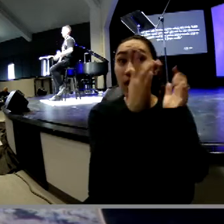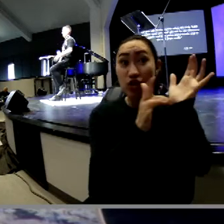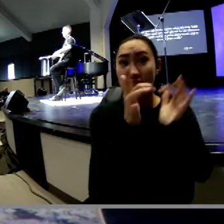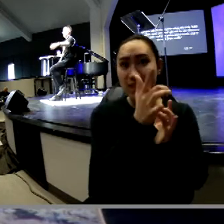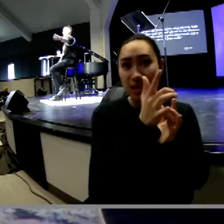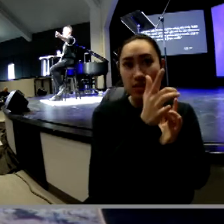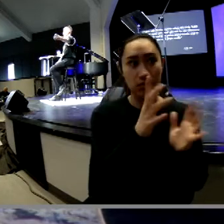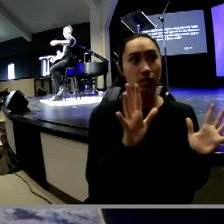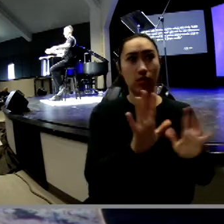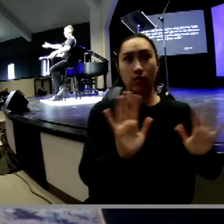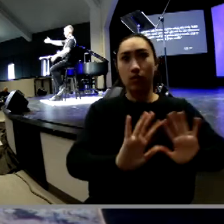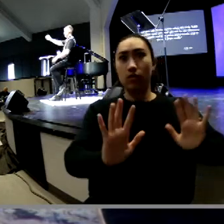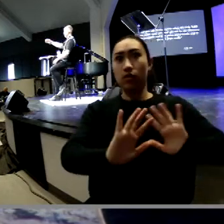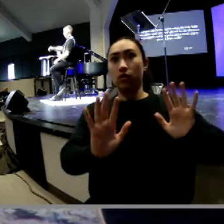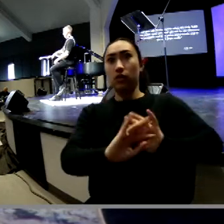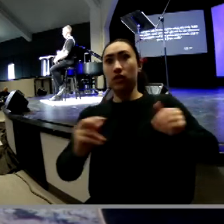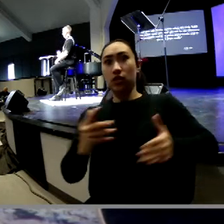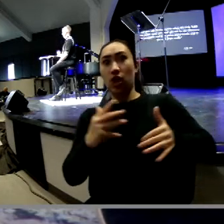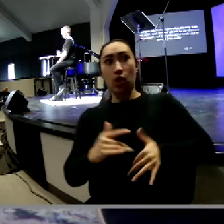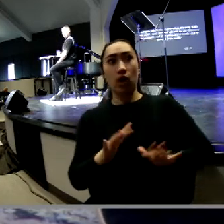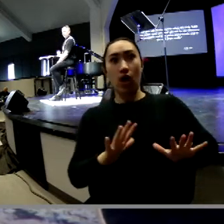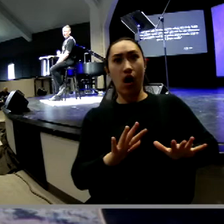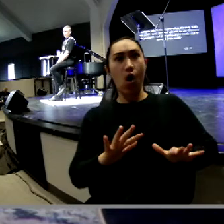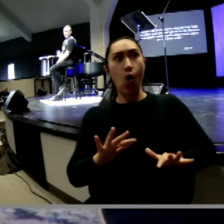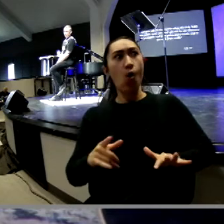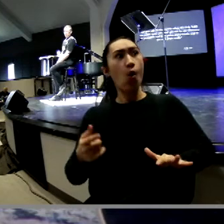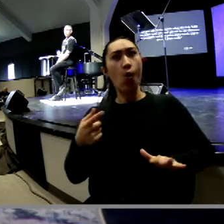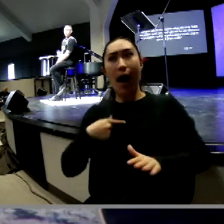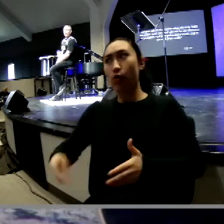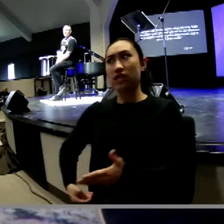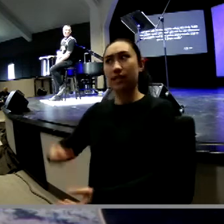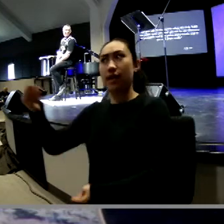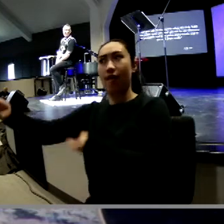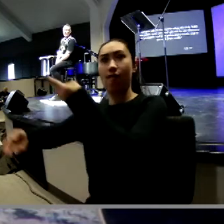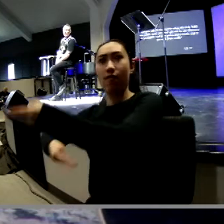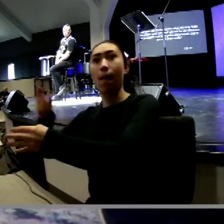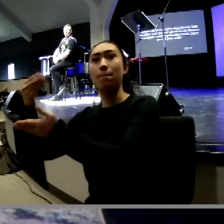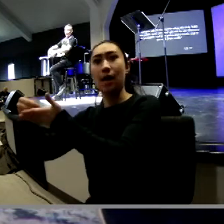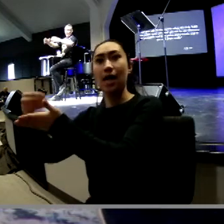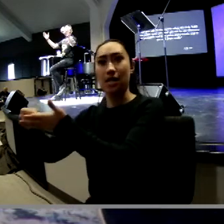retired missionaries sitting to my left and to my right that are here. We're not going to continue to